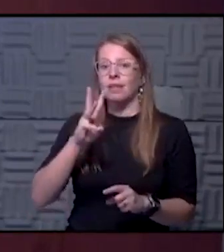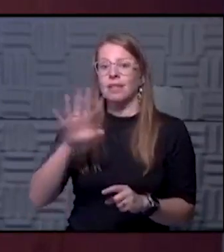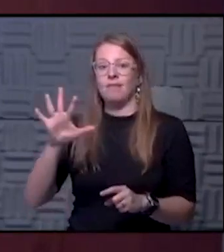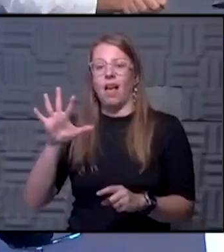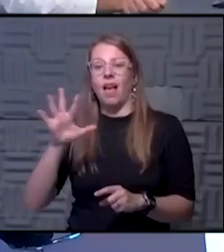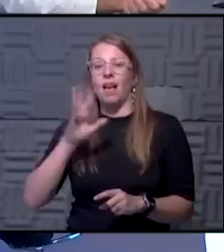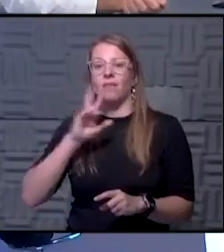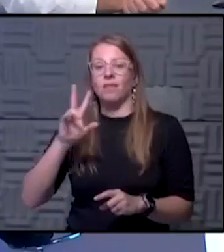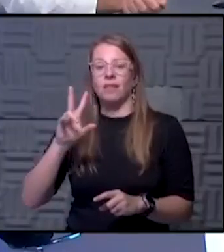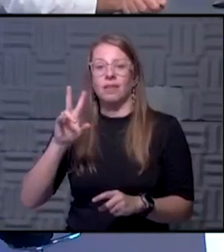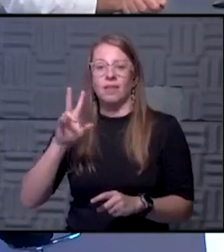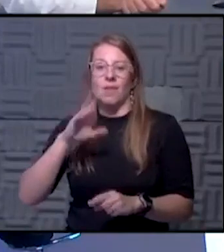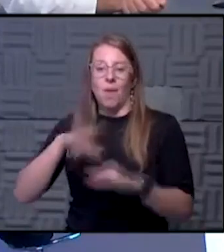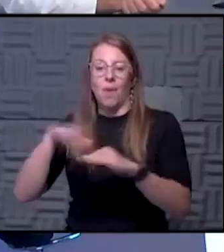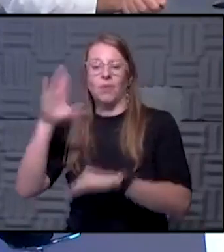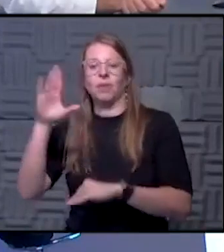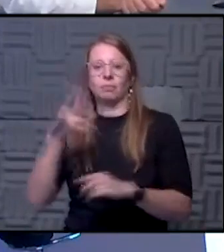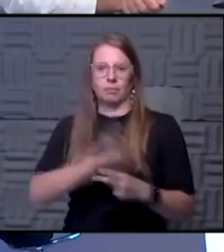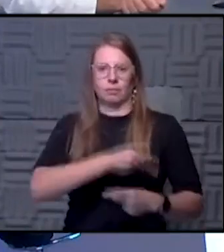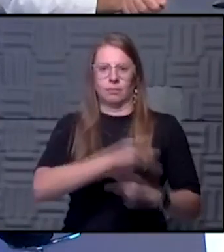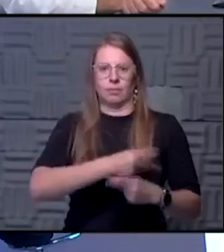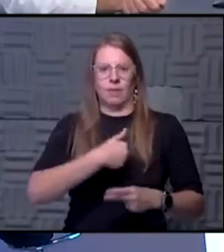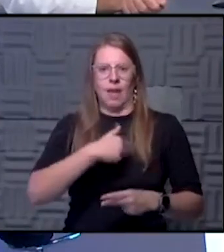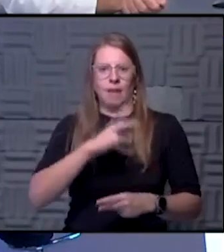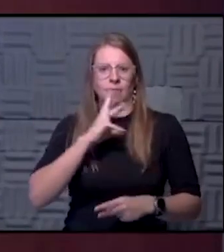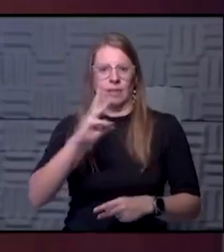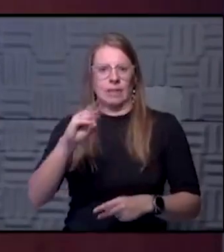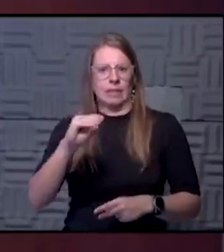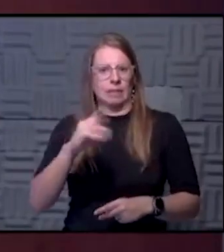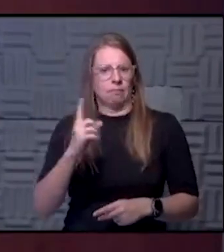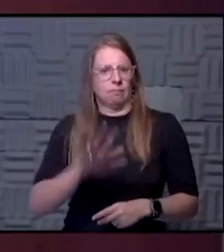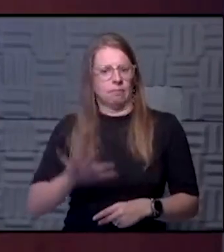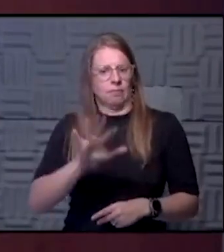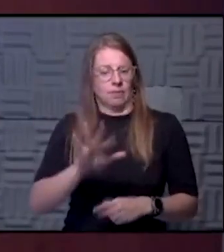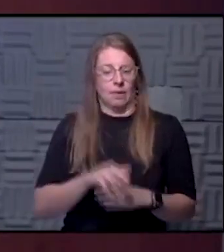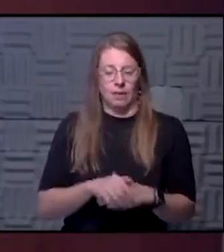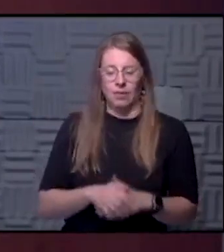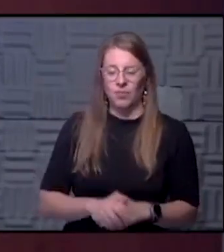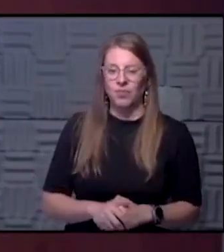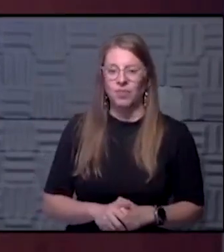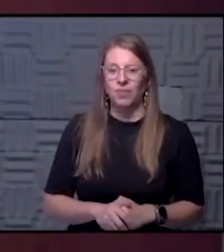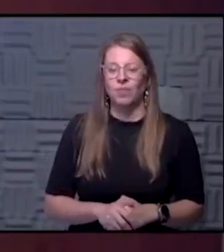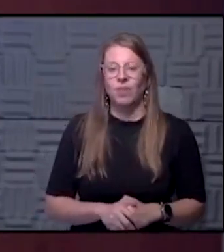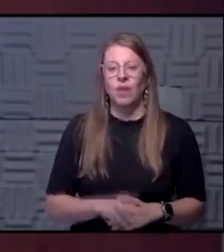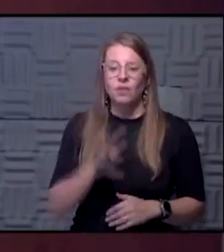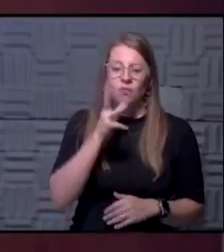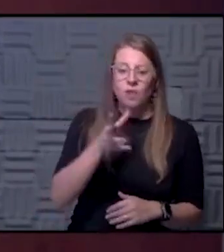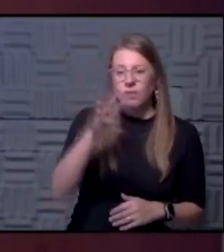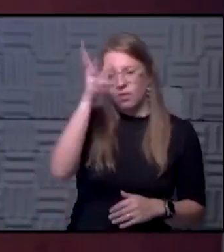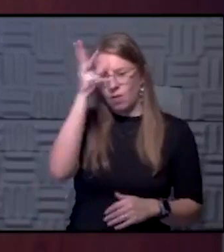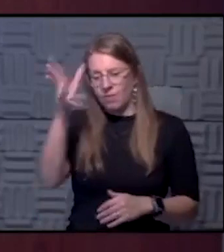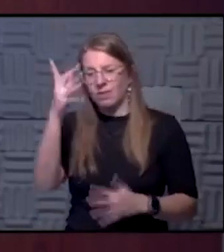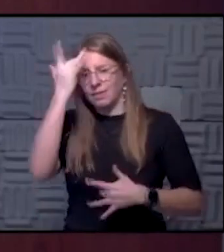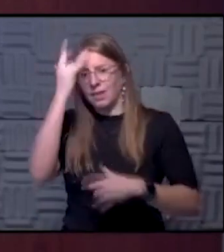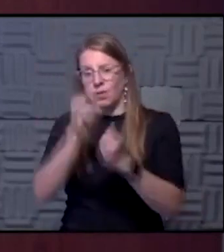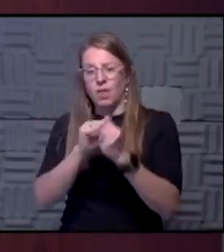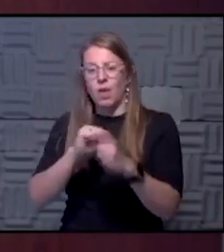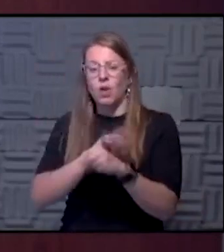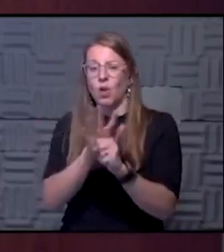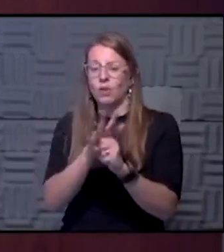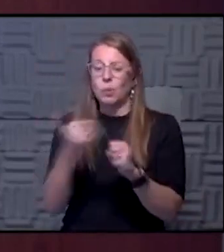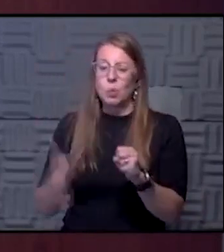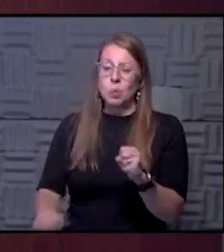treading on 60. Yeah. So when grandma and grandpa are sick with COVID, that